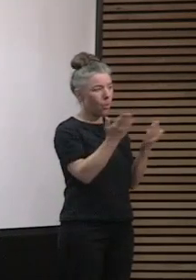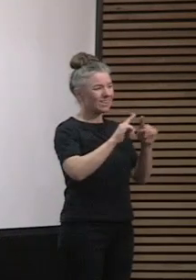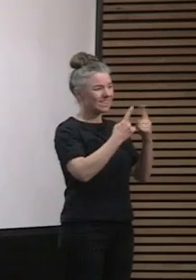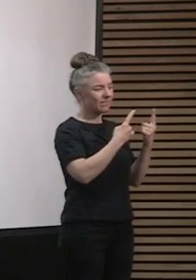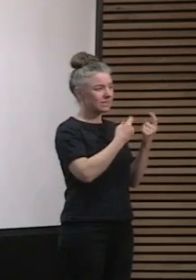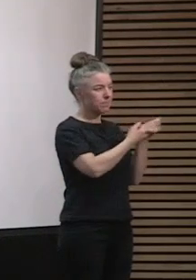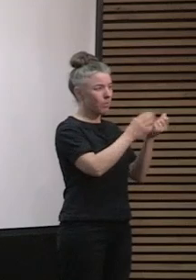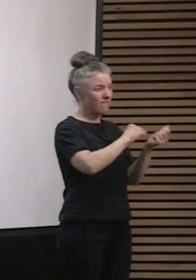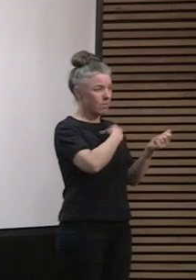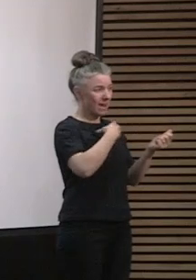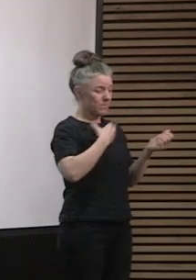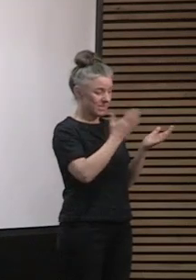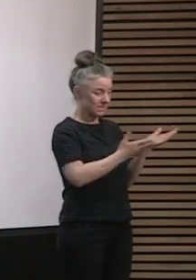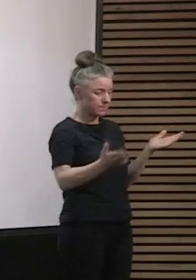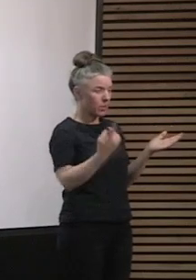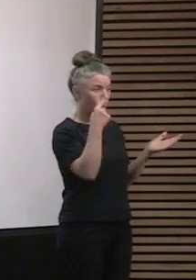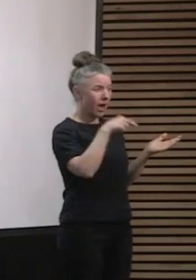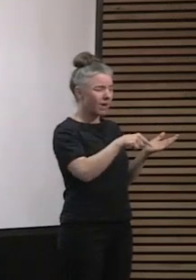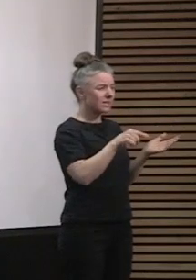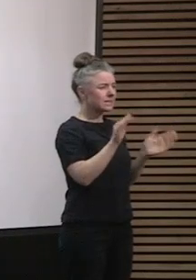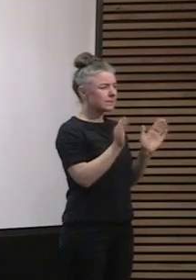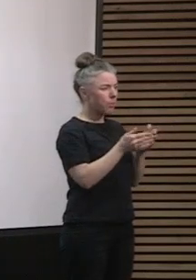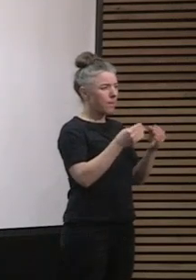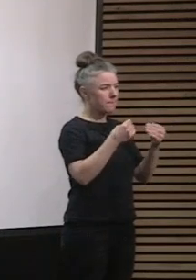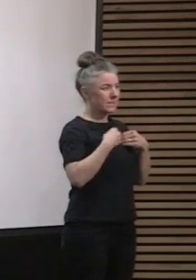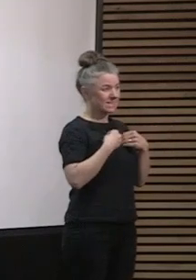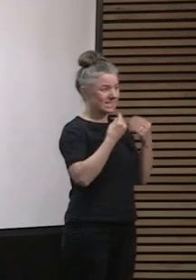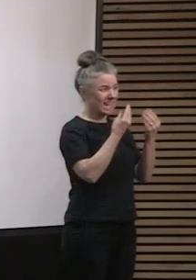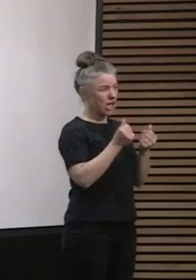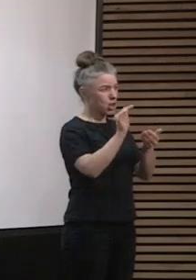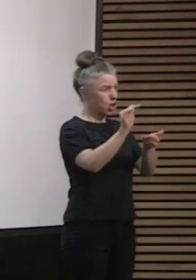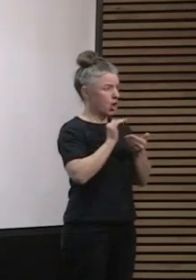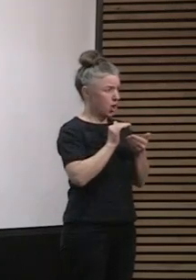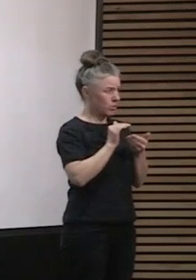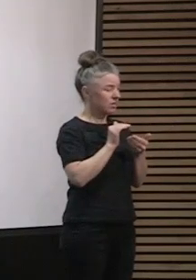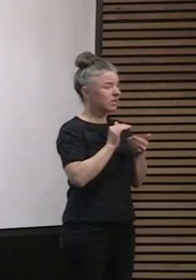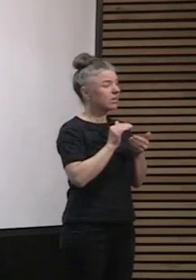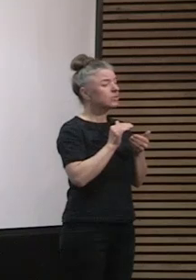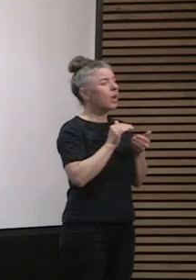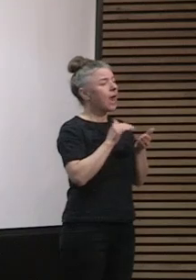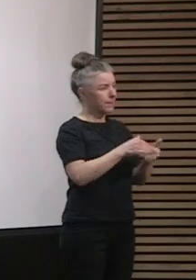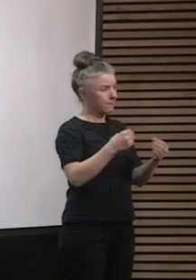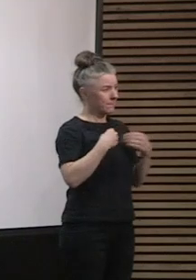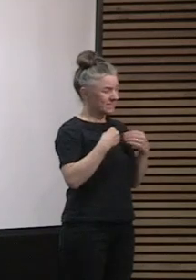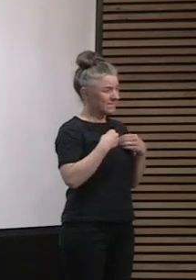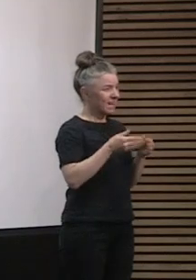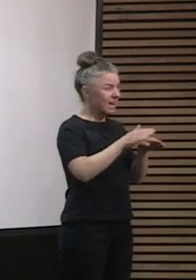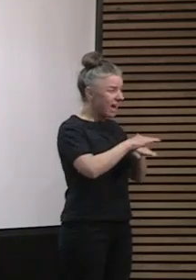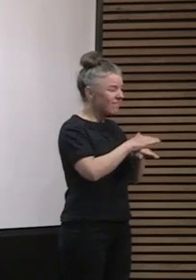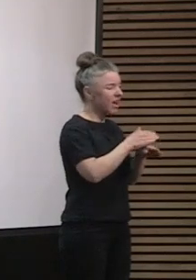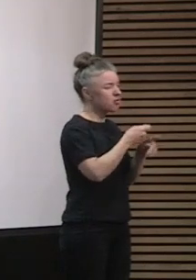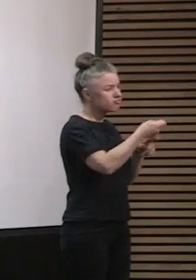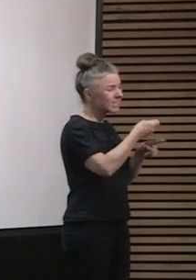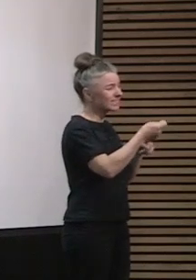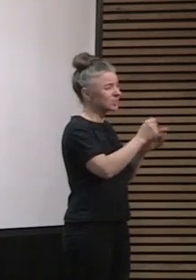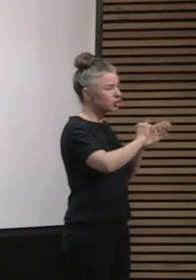example, is the Small Business Cash Flow Loan Scheme, which is where a lot of the businesses have been able to meet their other costs beyond wages through rent